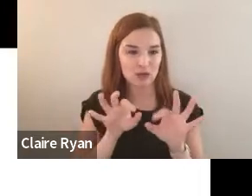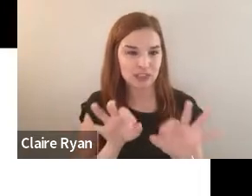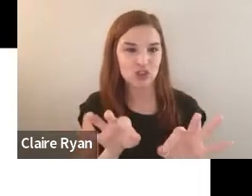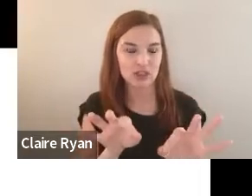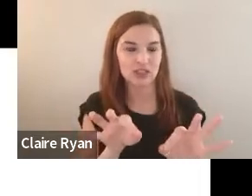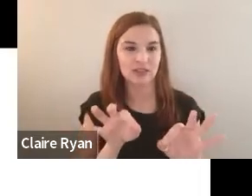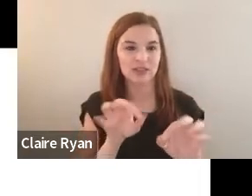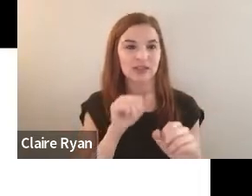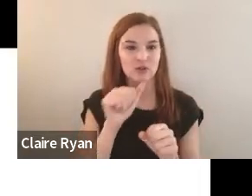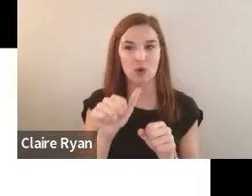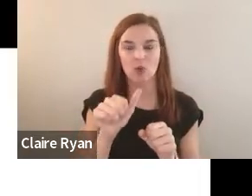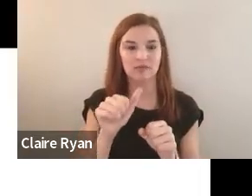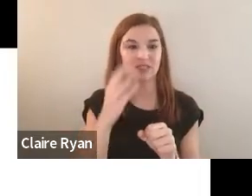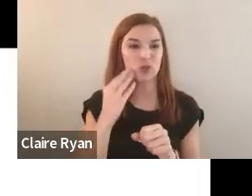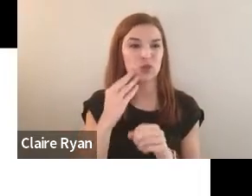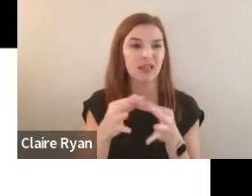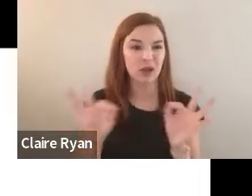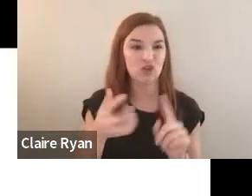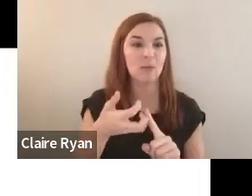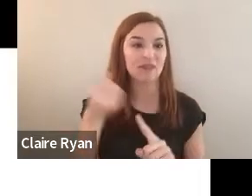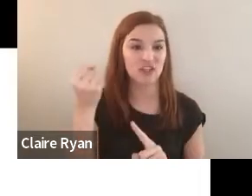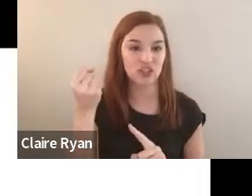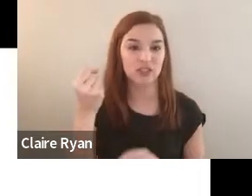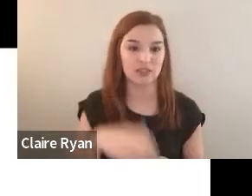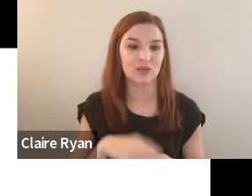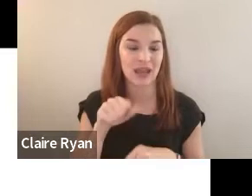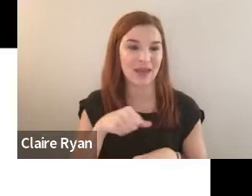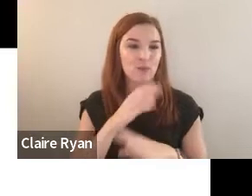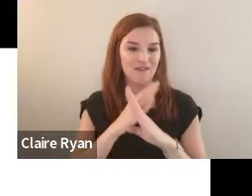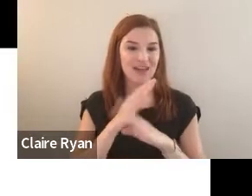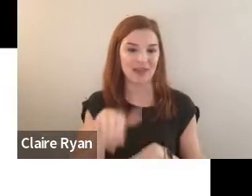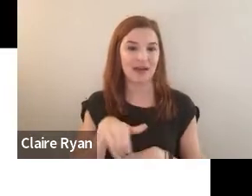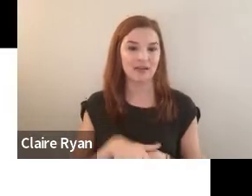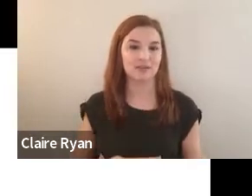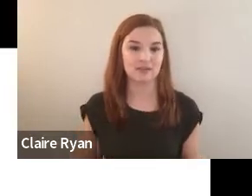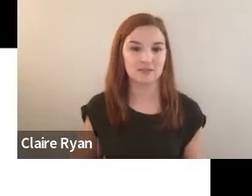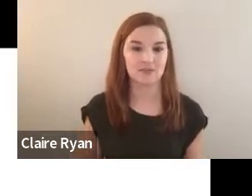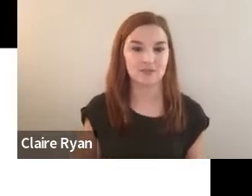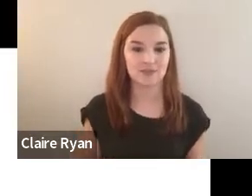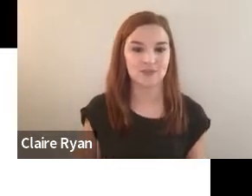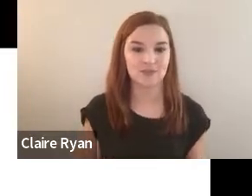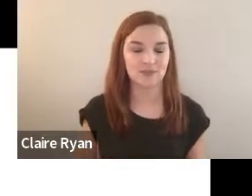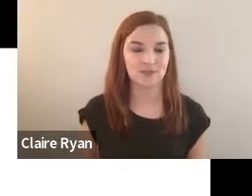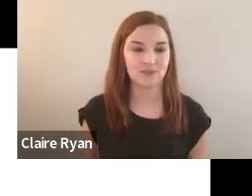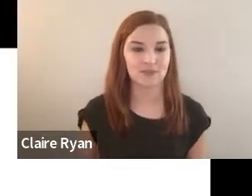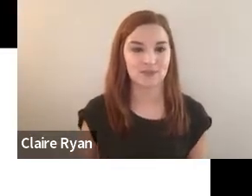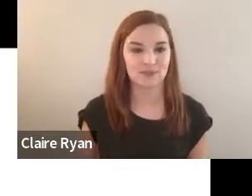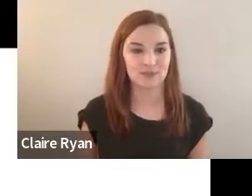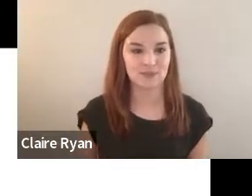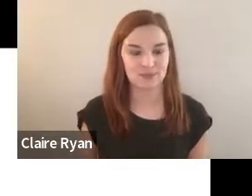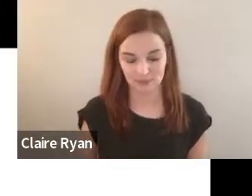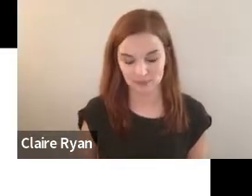missing a critical period of language acquisition when sign language acquisition should be prioritized. And so that language